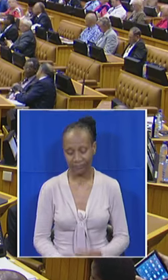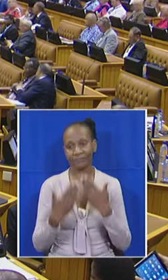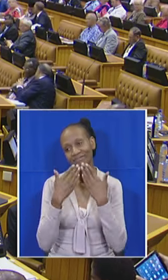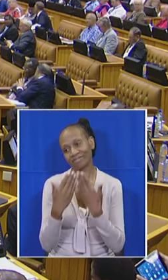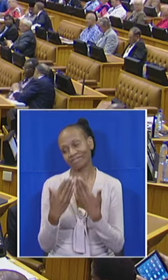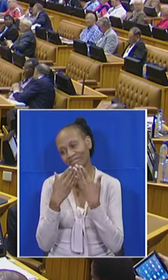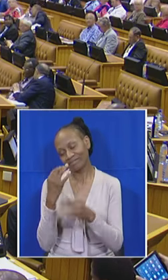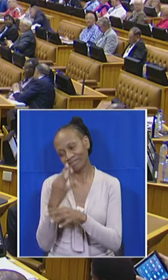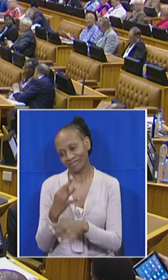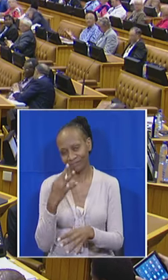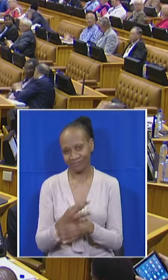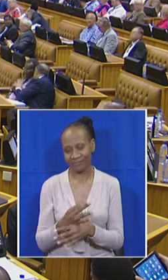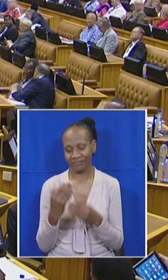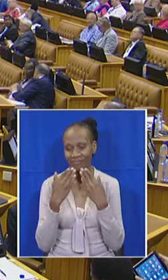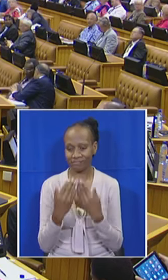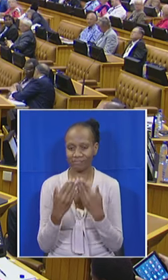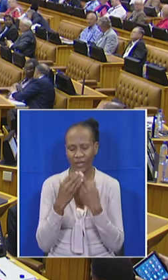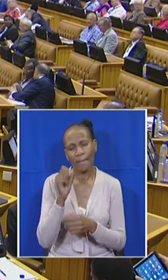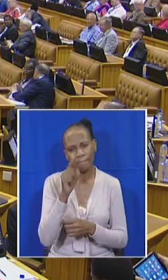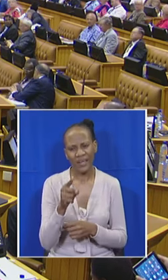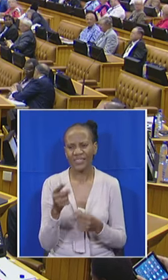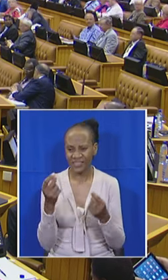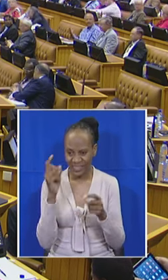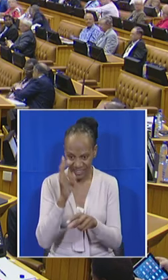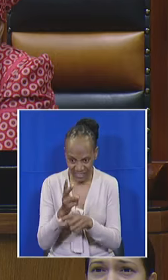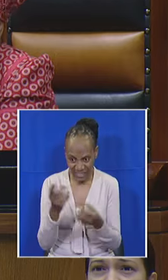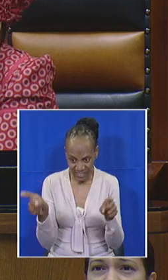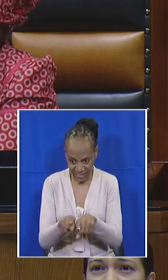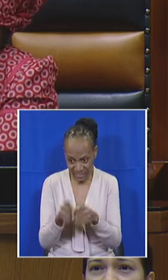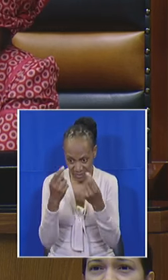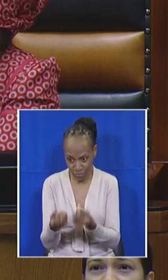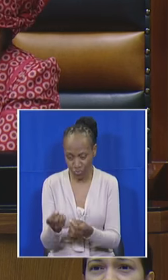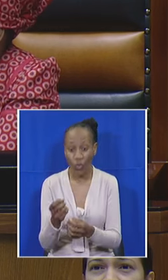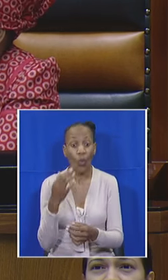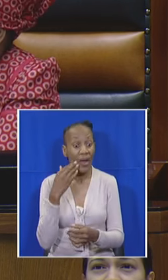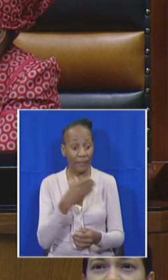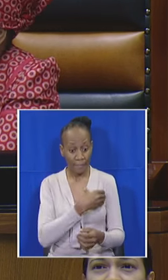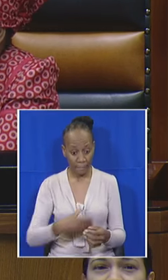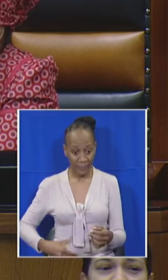Siyabulela tata pathu ungaphindi uyenze umongameli ethetha.